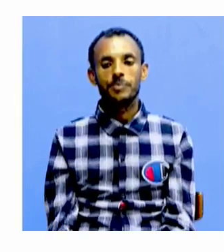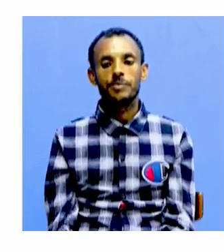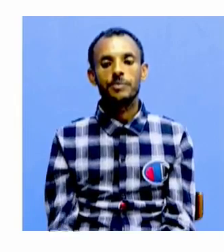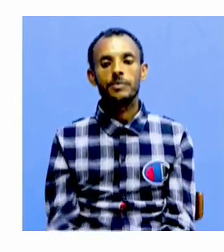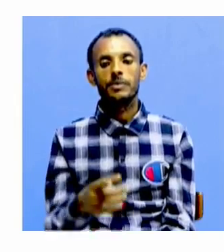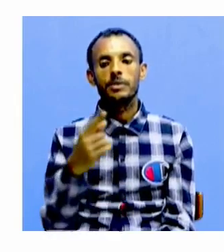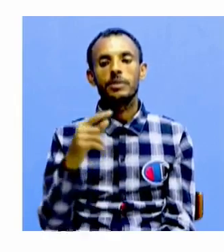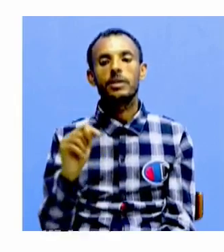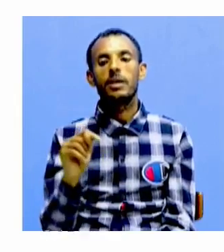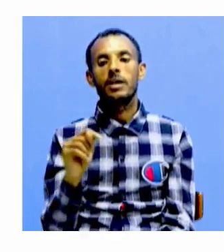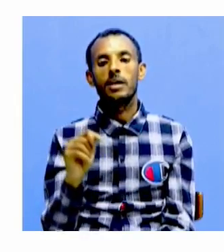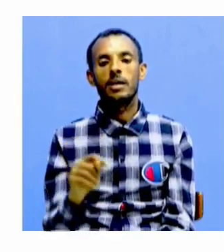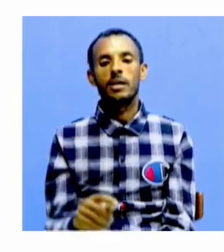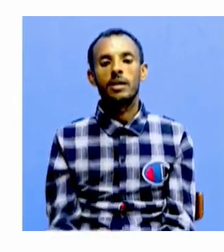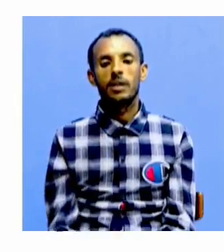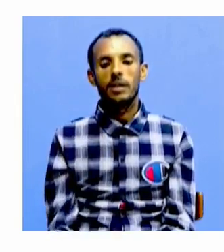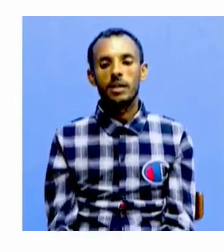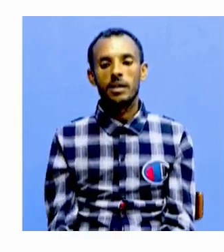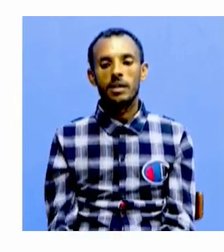rapist.